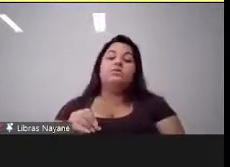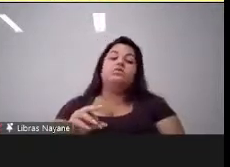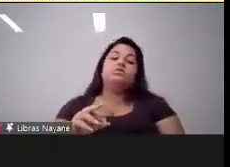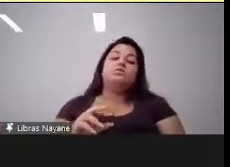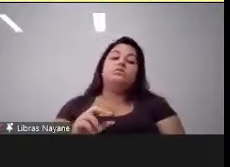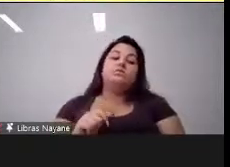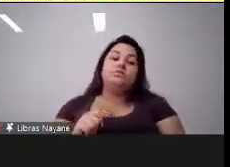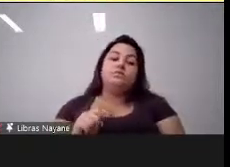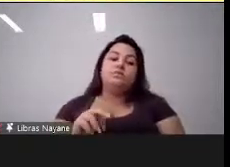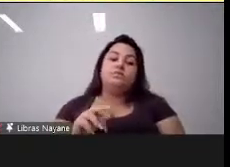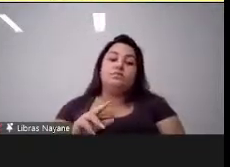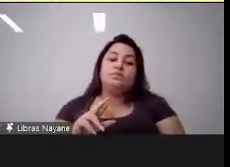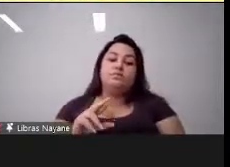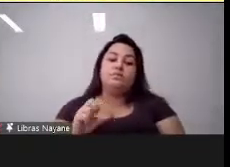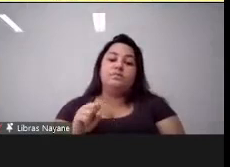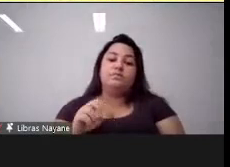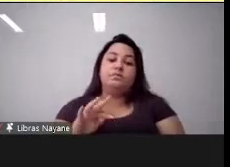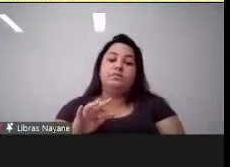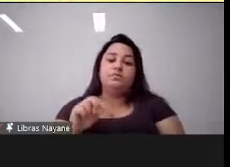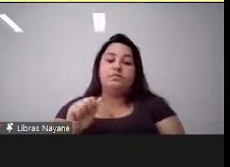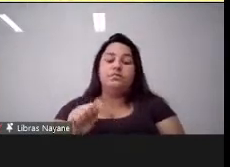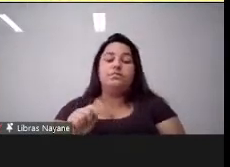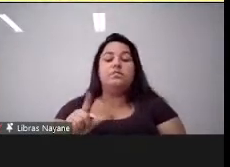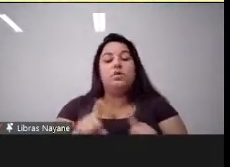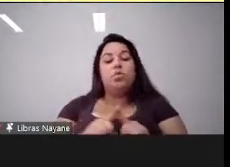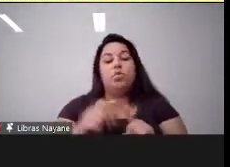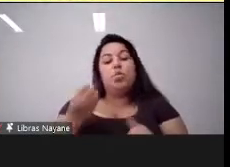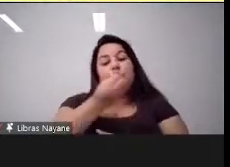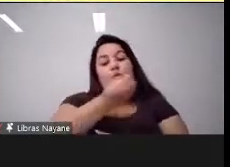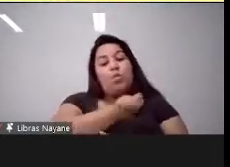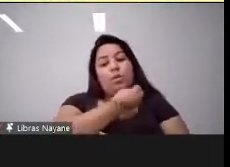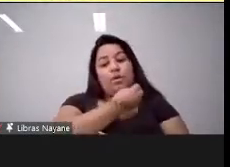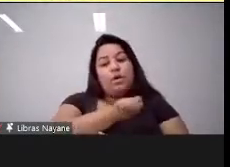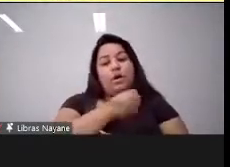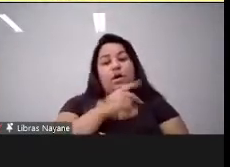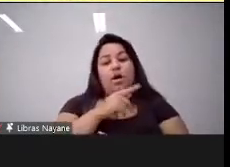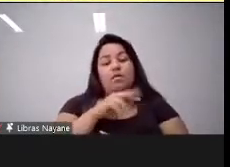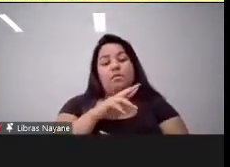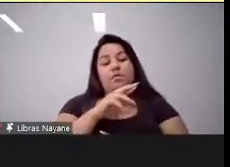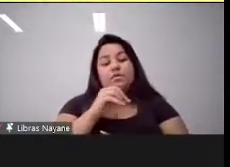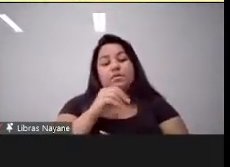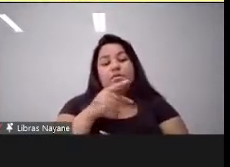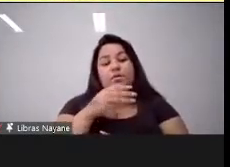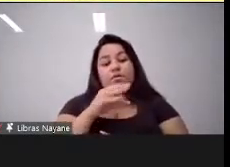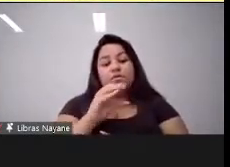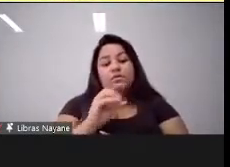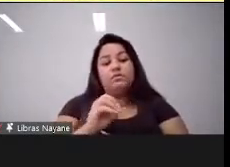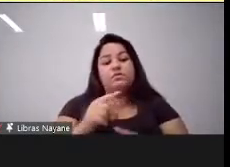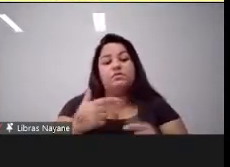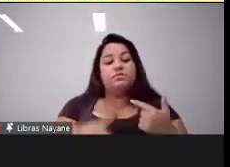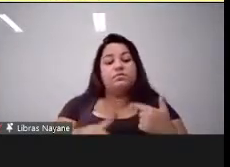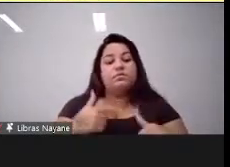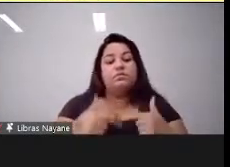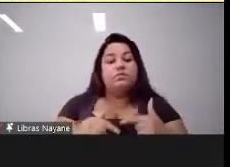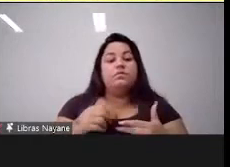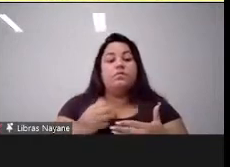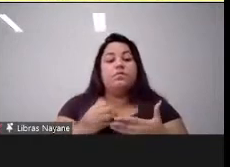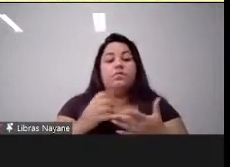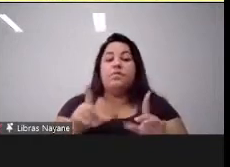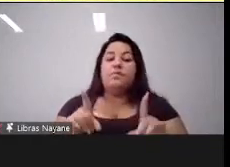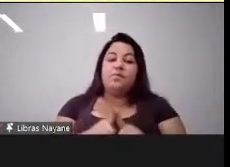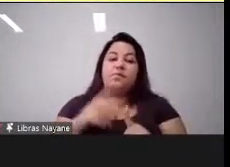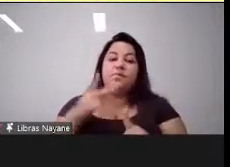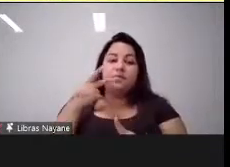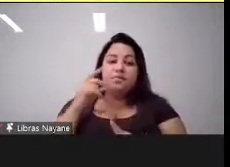that both the number and the proportion of workers contributing to a pension has increased significantly since